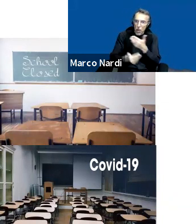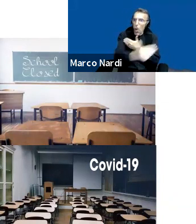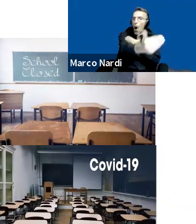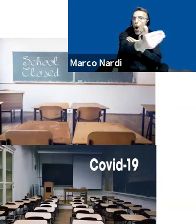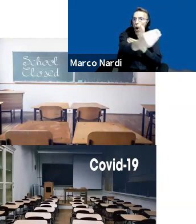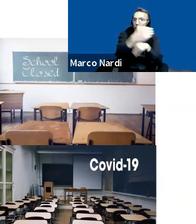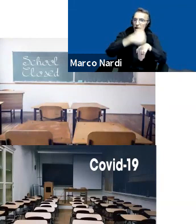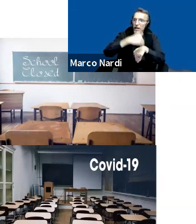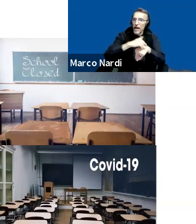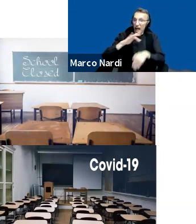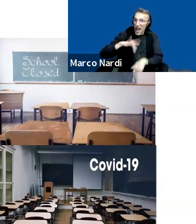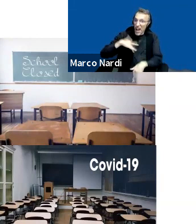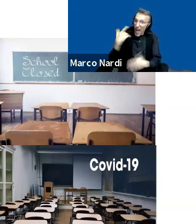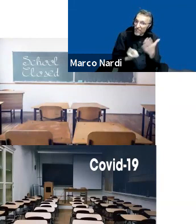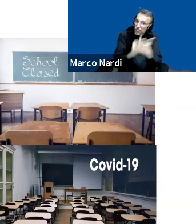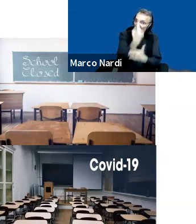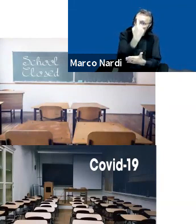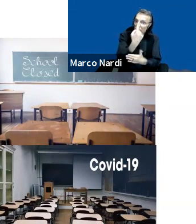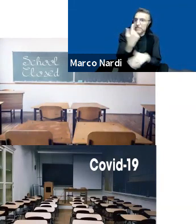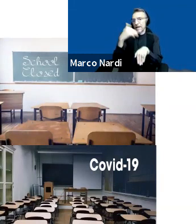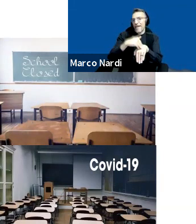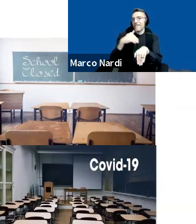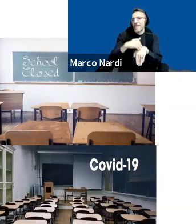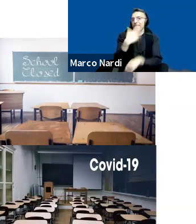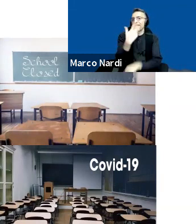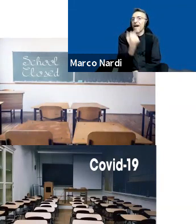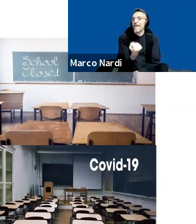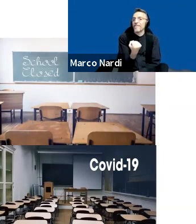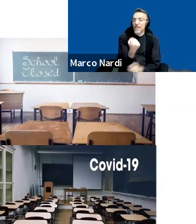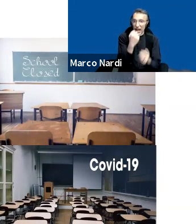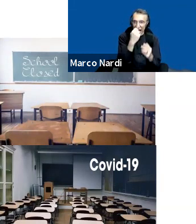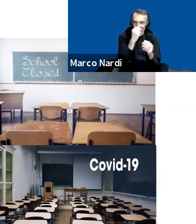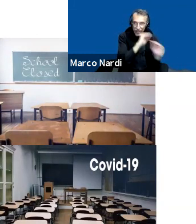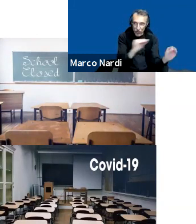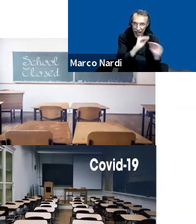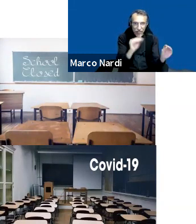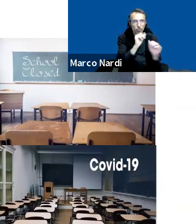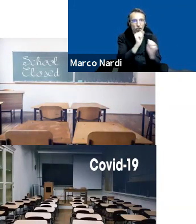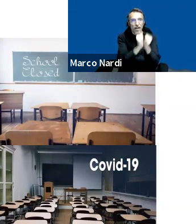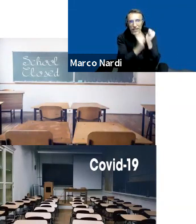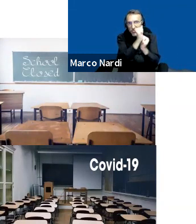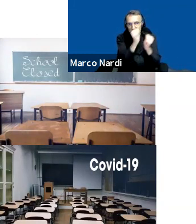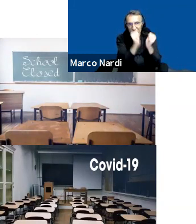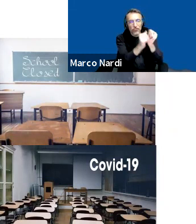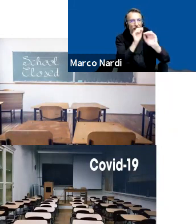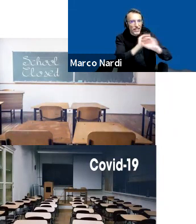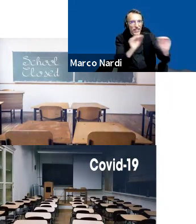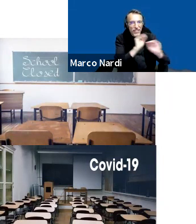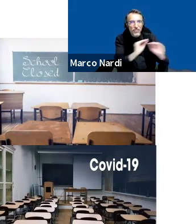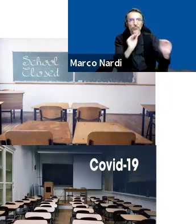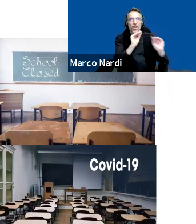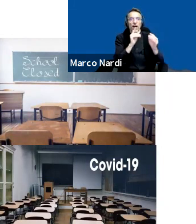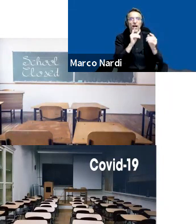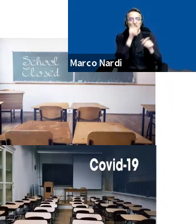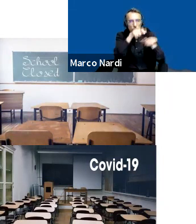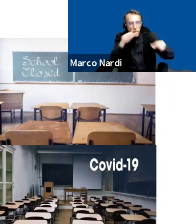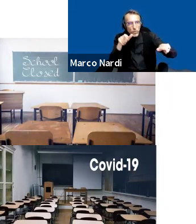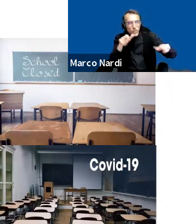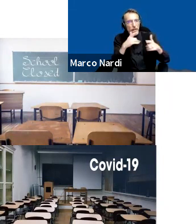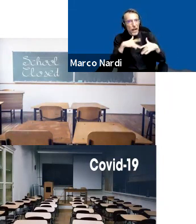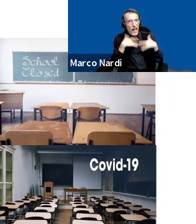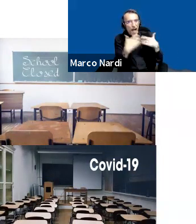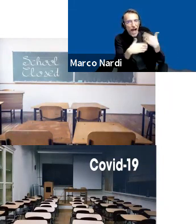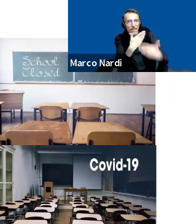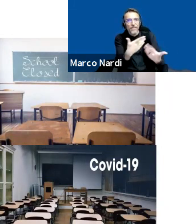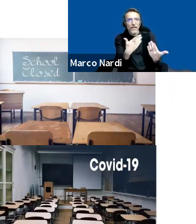life chances around the world, educational infrastructures, teachers and students' lives. And I think it's those issues that